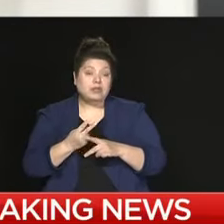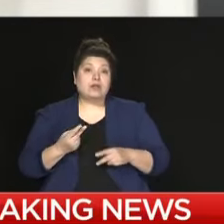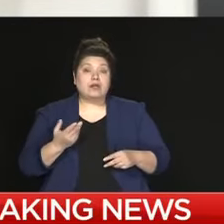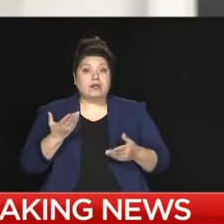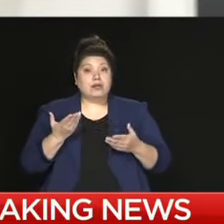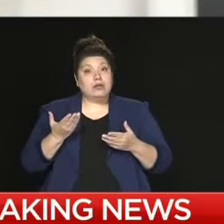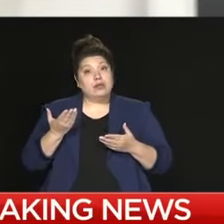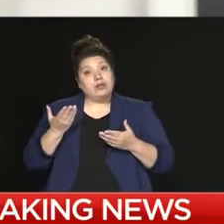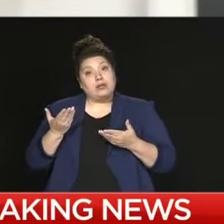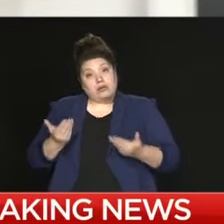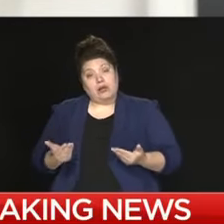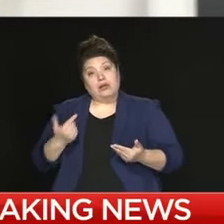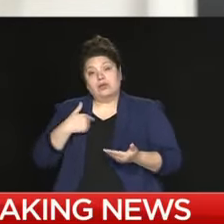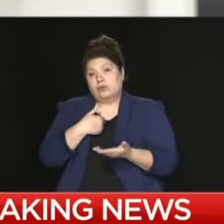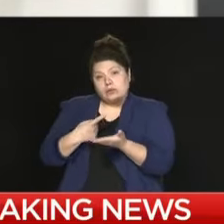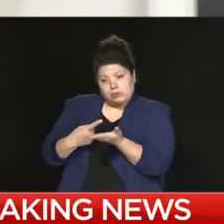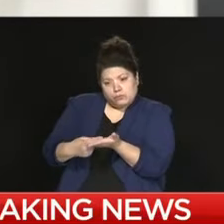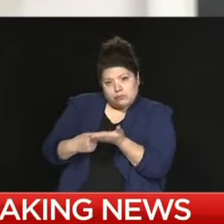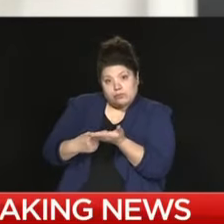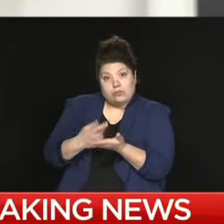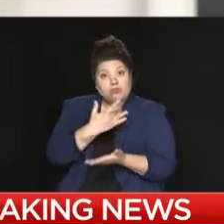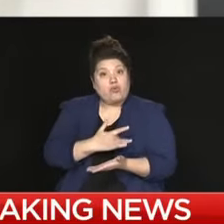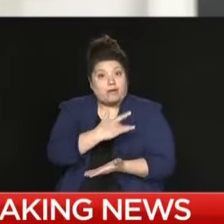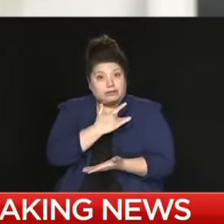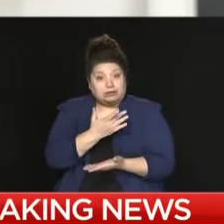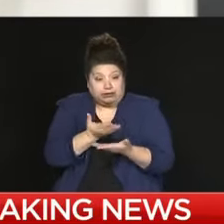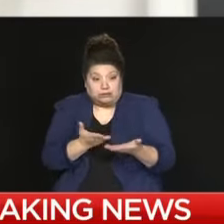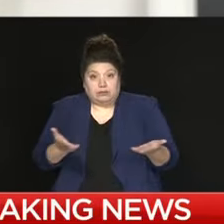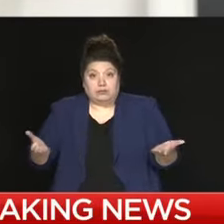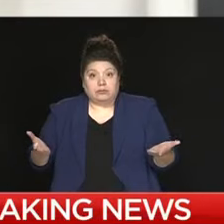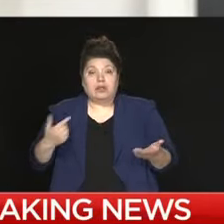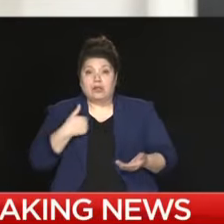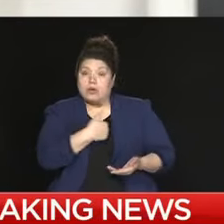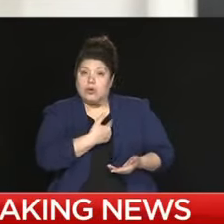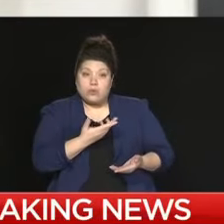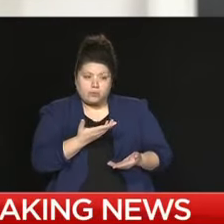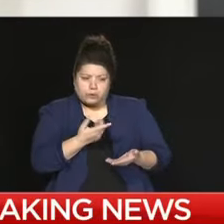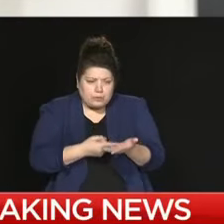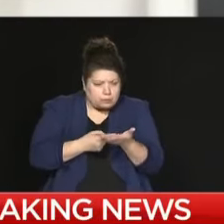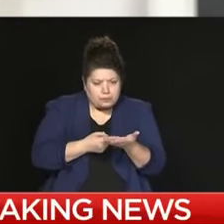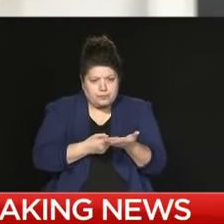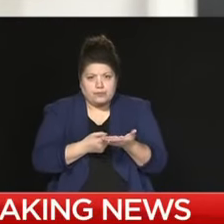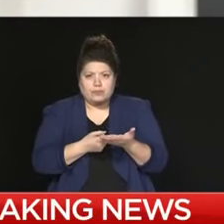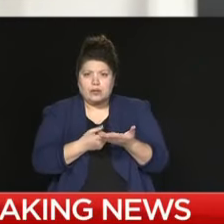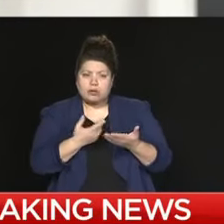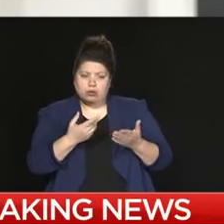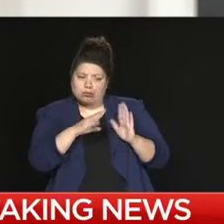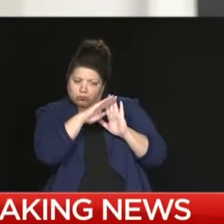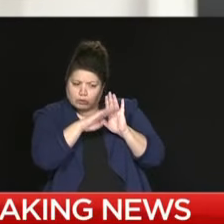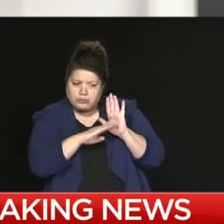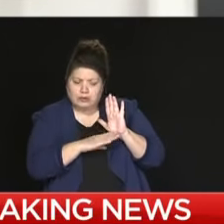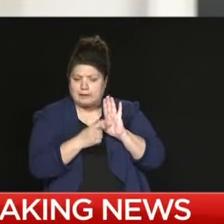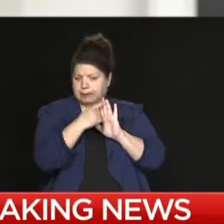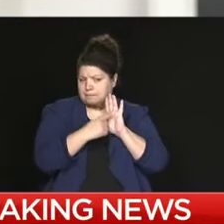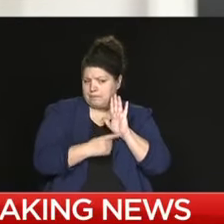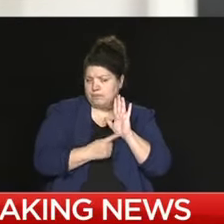why what we're working on in collaboration with the provinces is a set of principles and